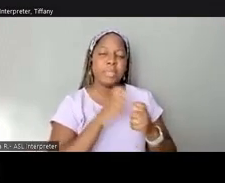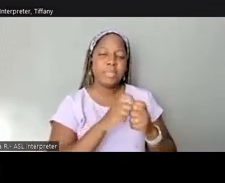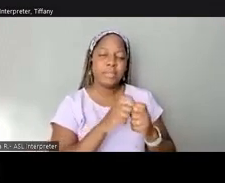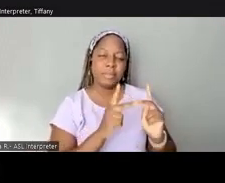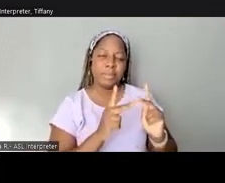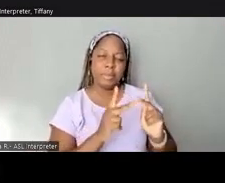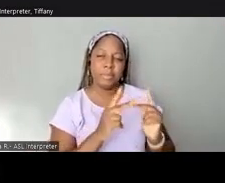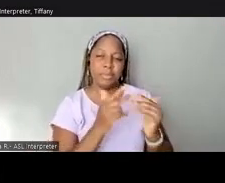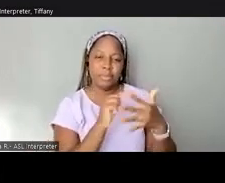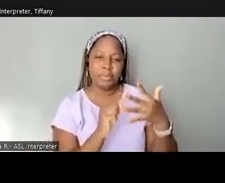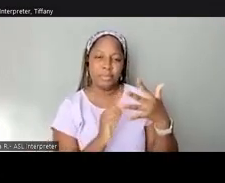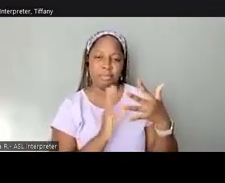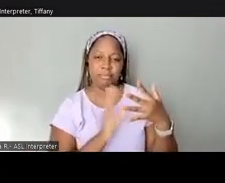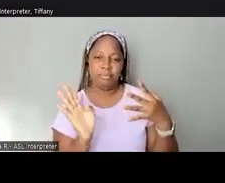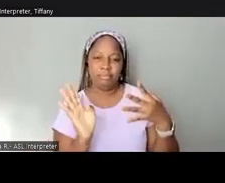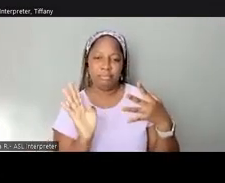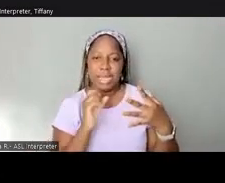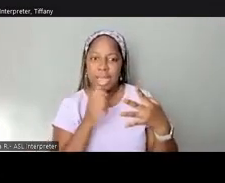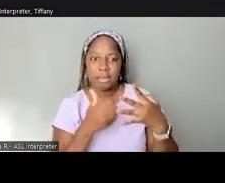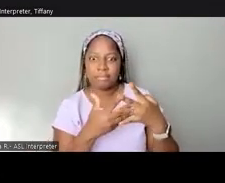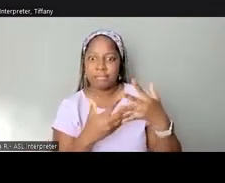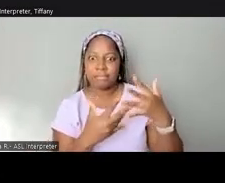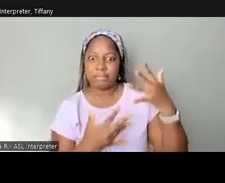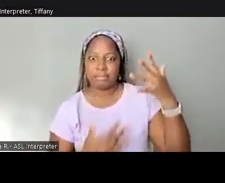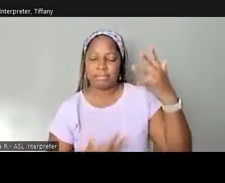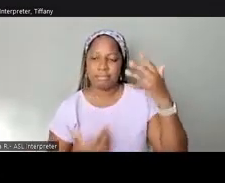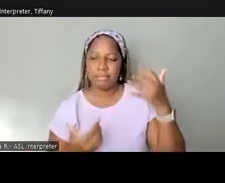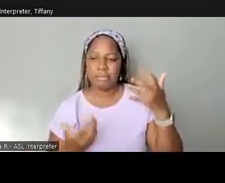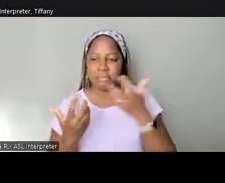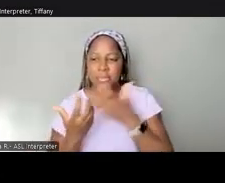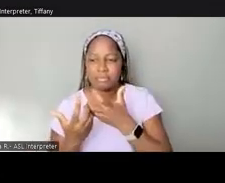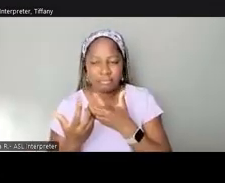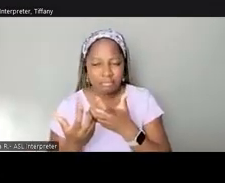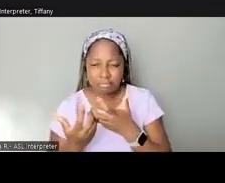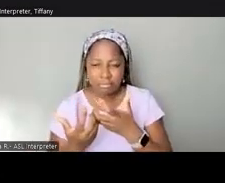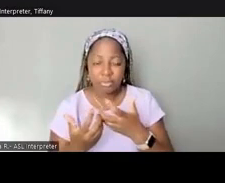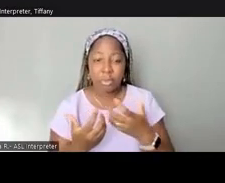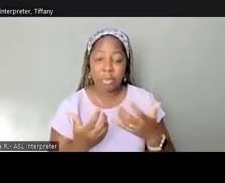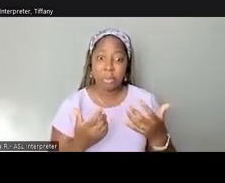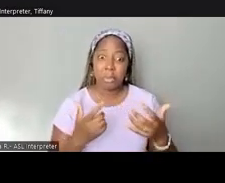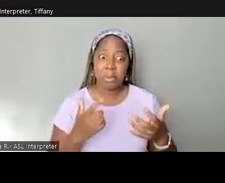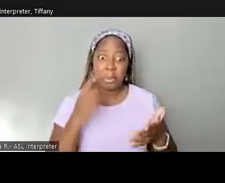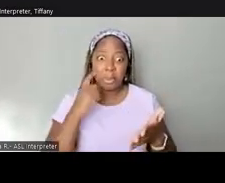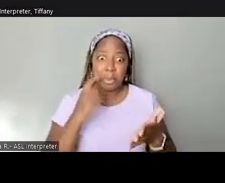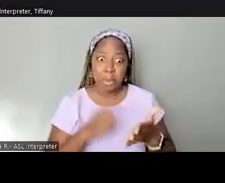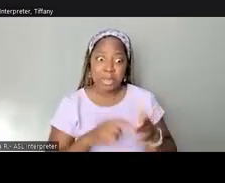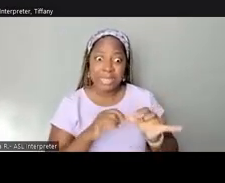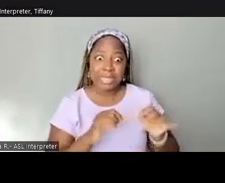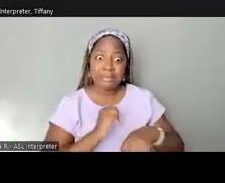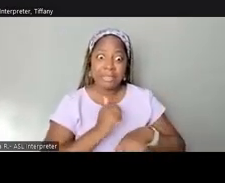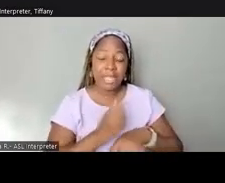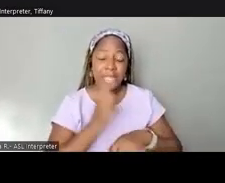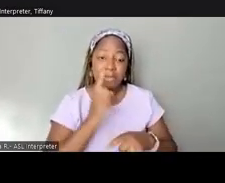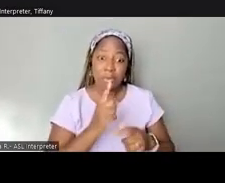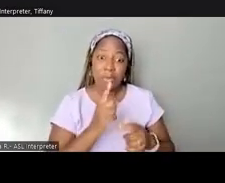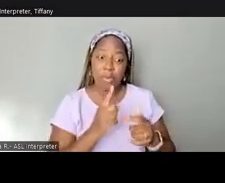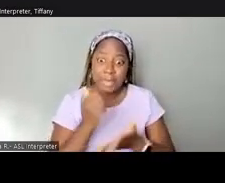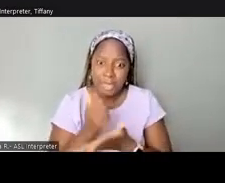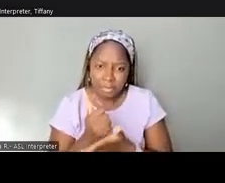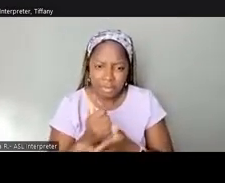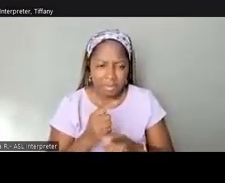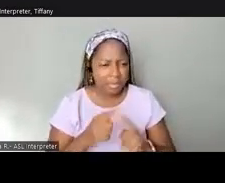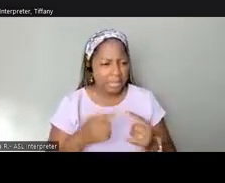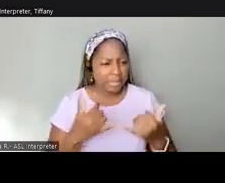been historically oppressed. So we see, folks unable to secure safe, sustainable, affordable, quality housing. We see